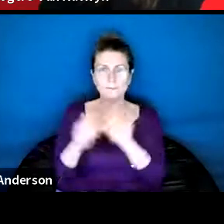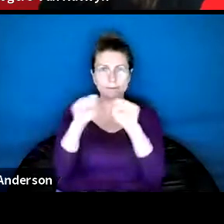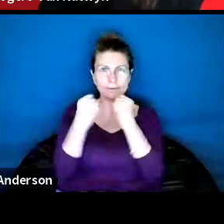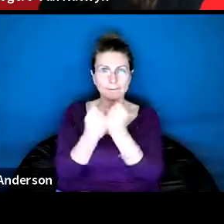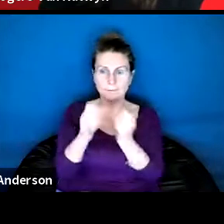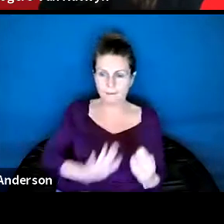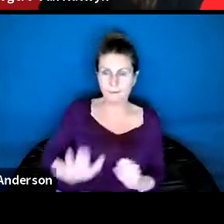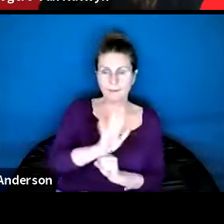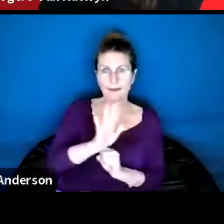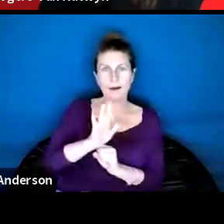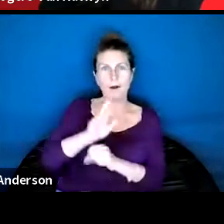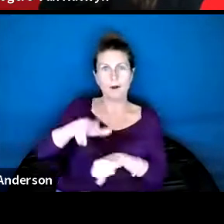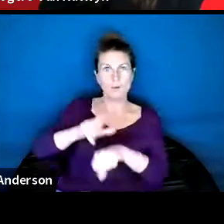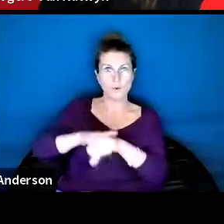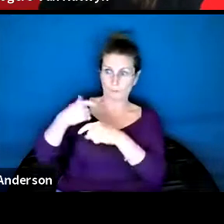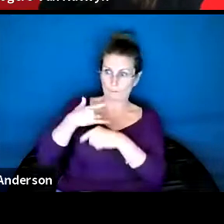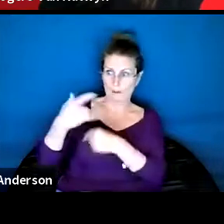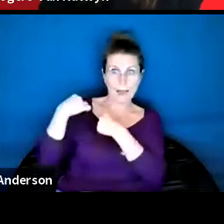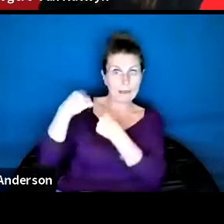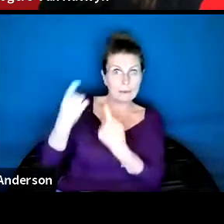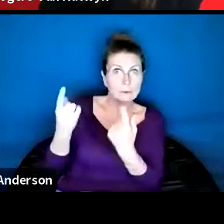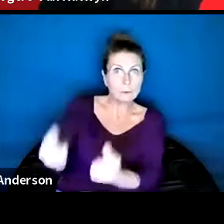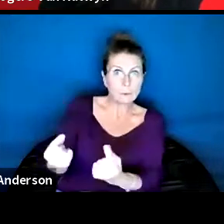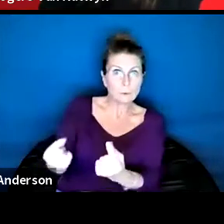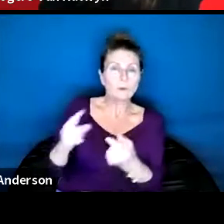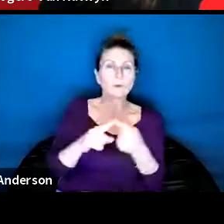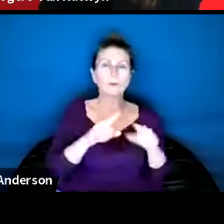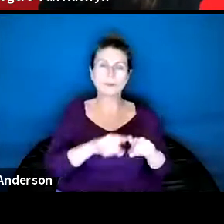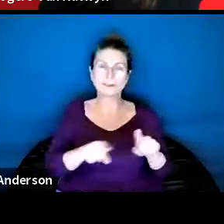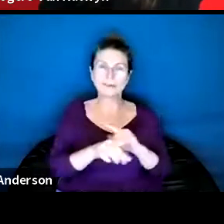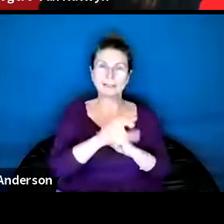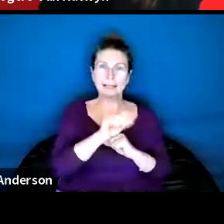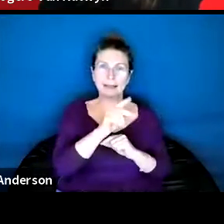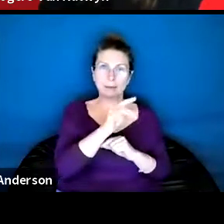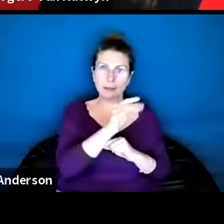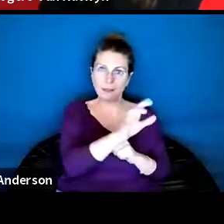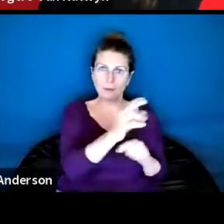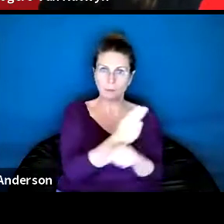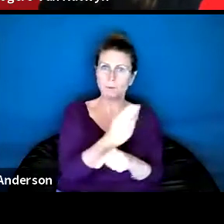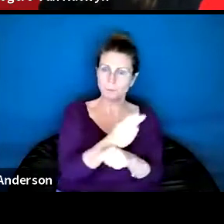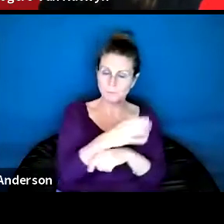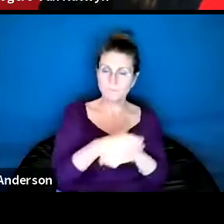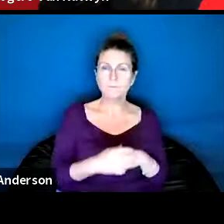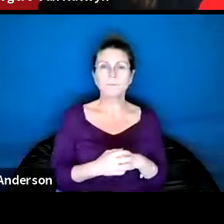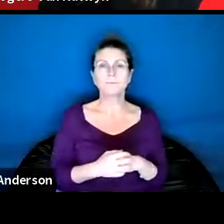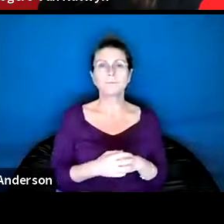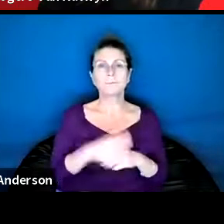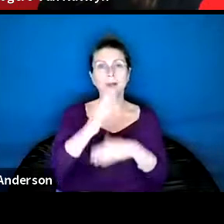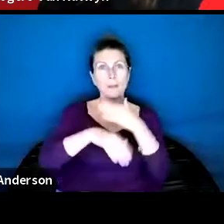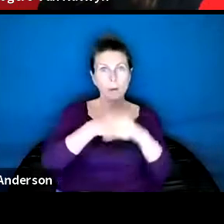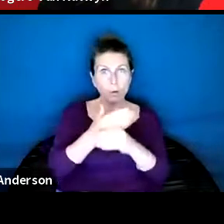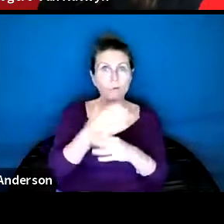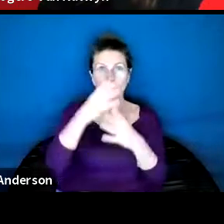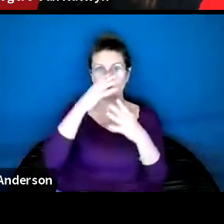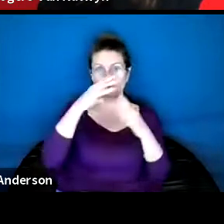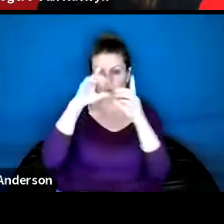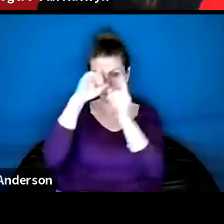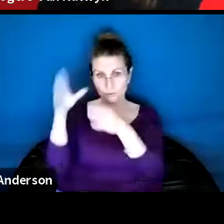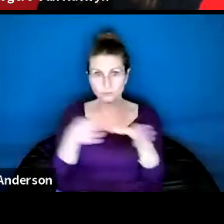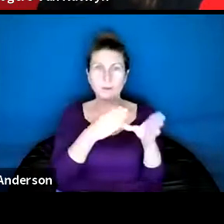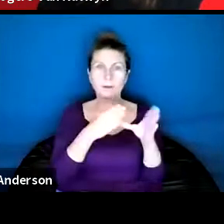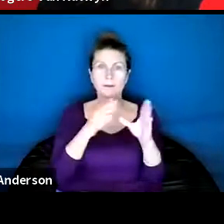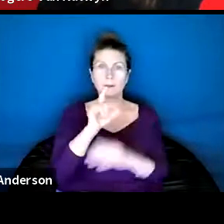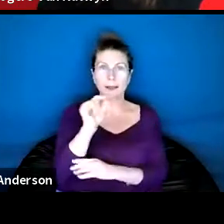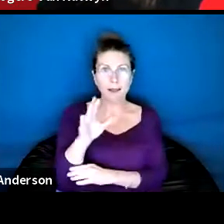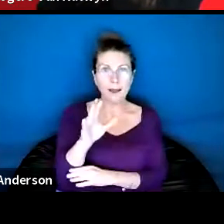current patterns of antimicrobial use. And the leadership that the Global Strategy Lab and the work that they're undertaking in